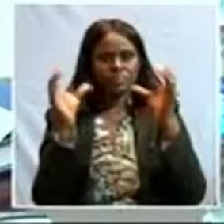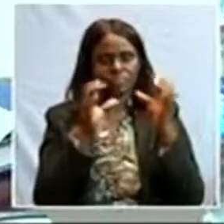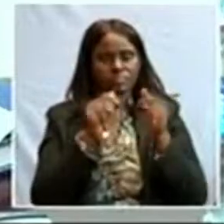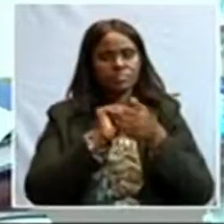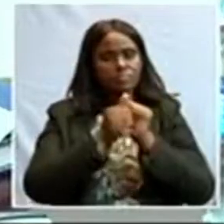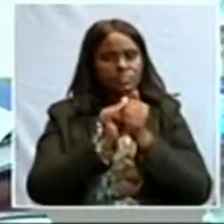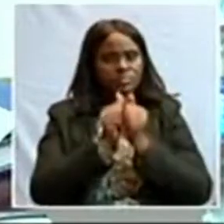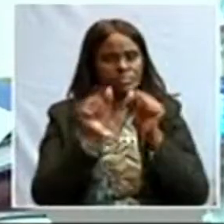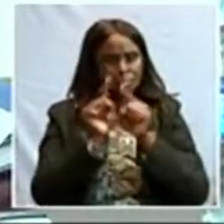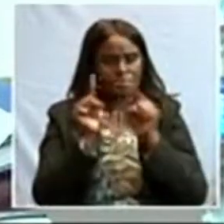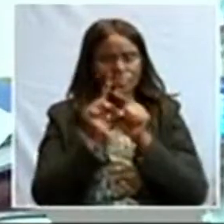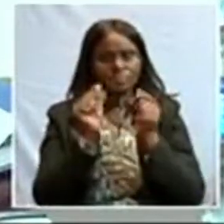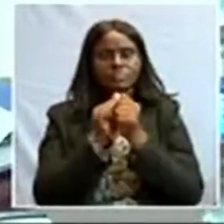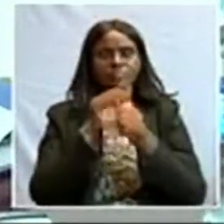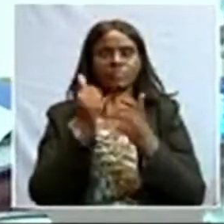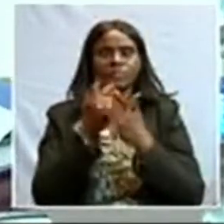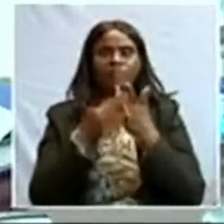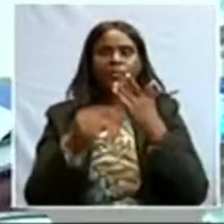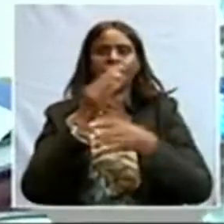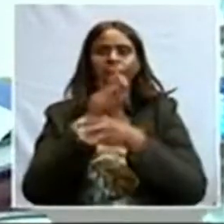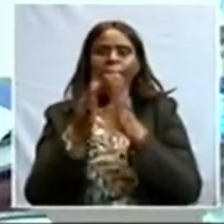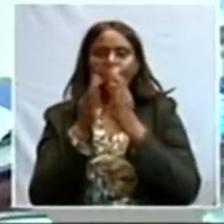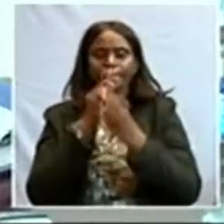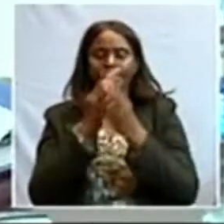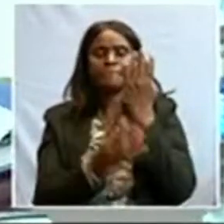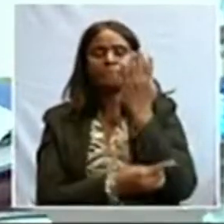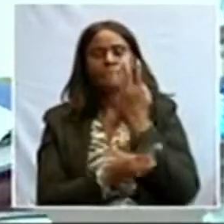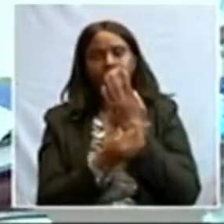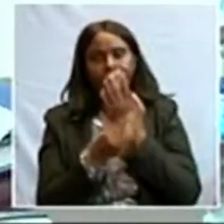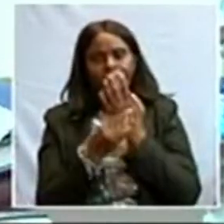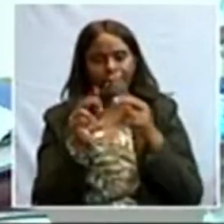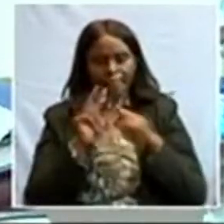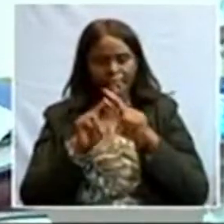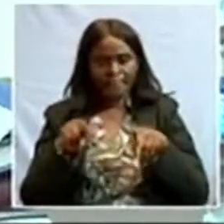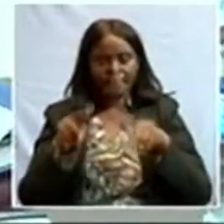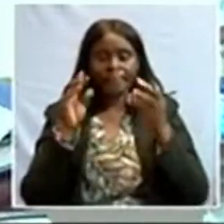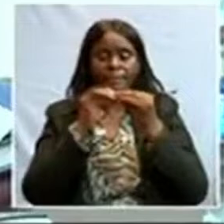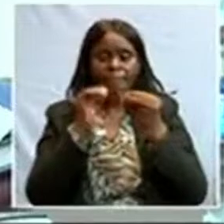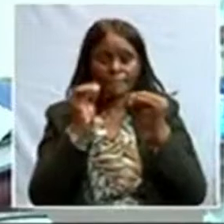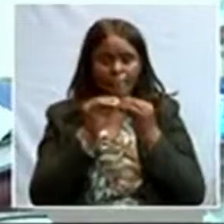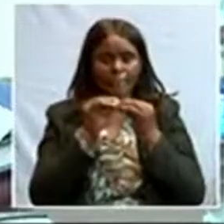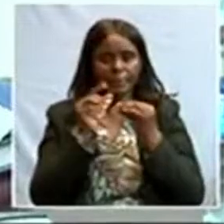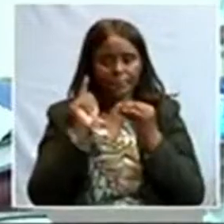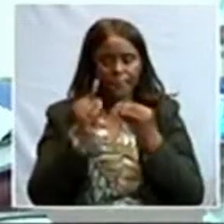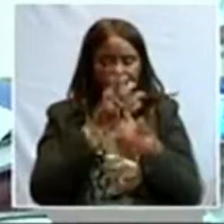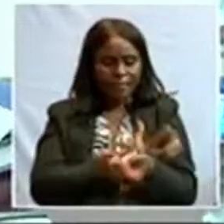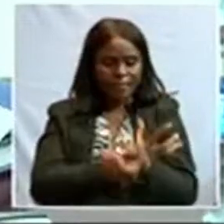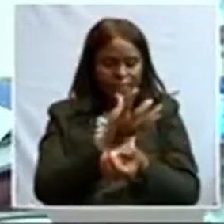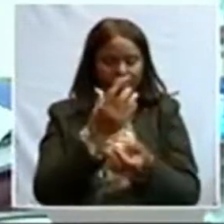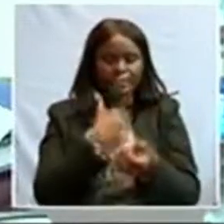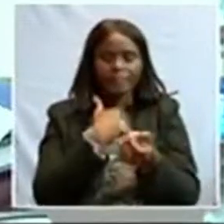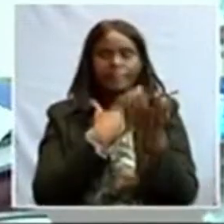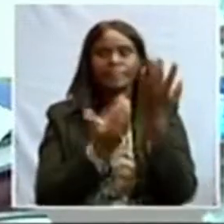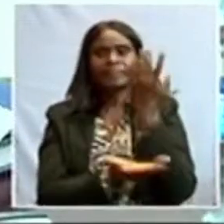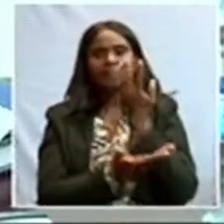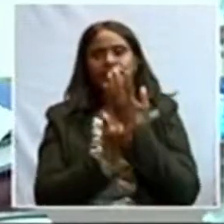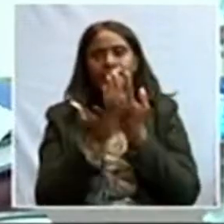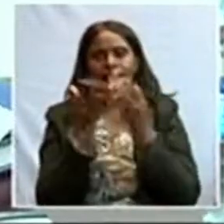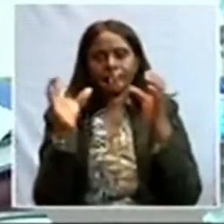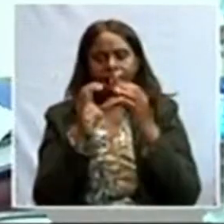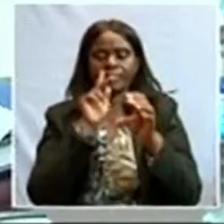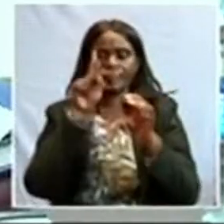support, as well as infrastructure development. Chair, further, devolution has enhanced community